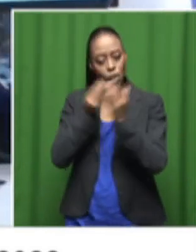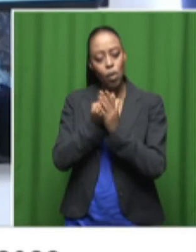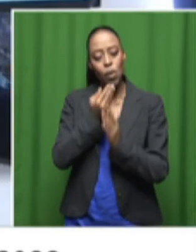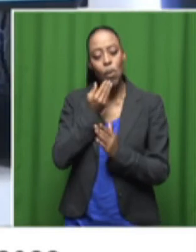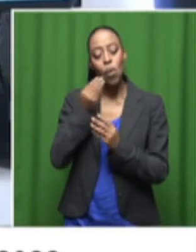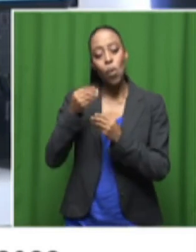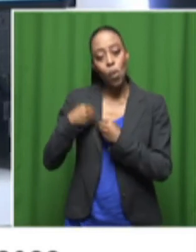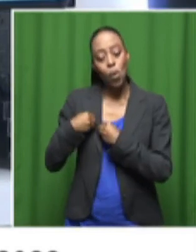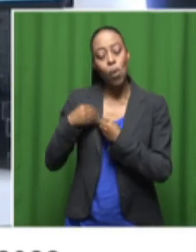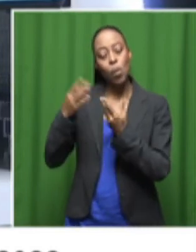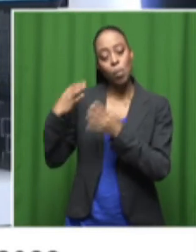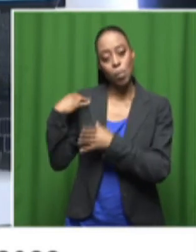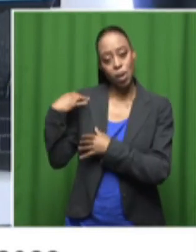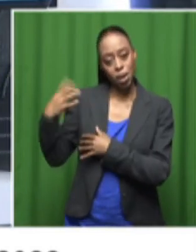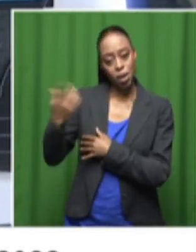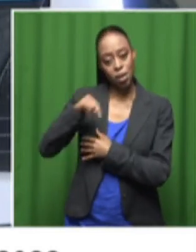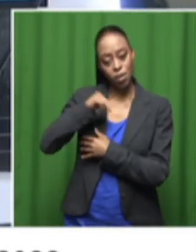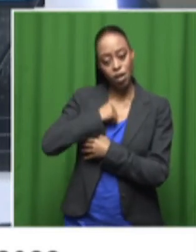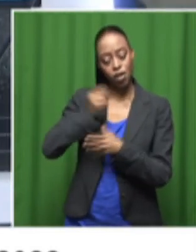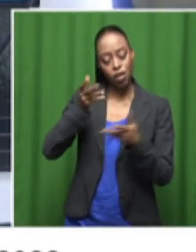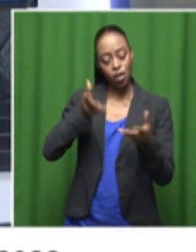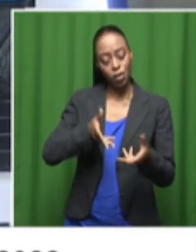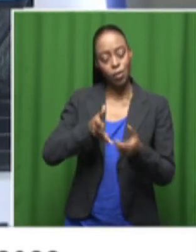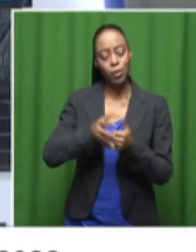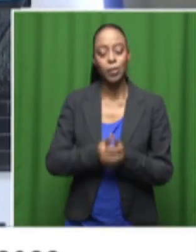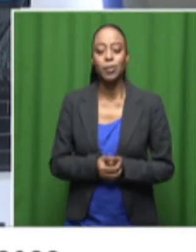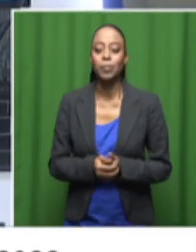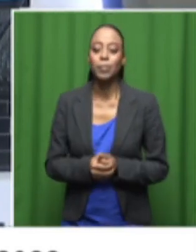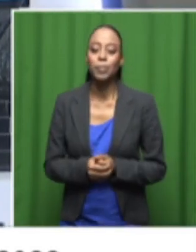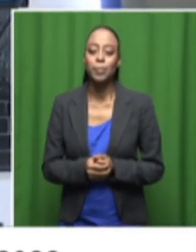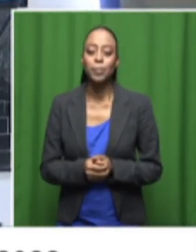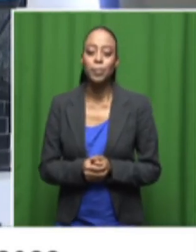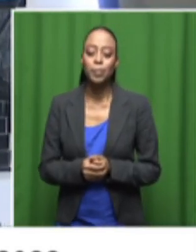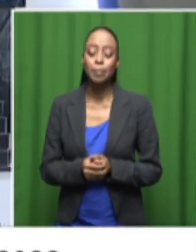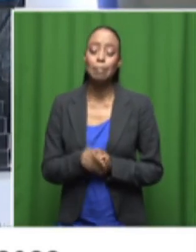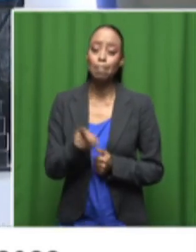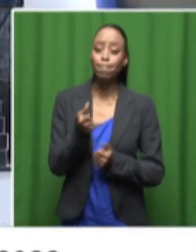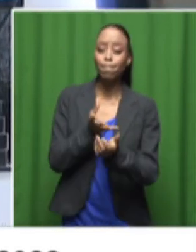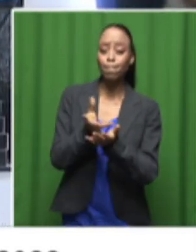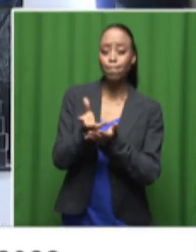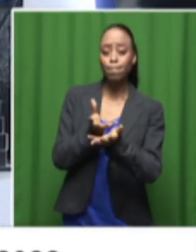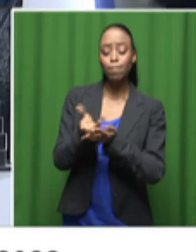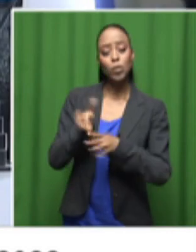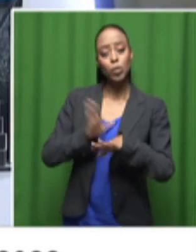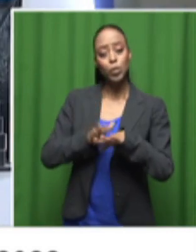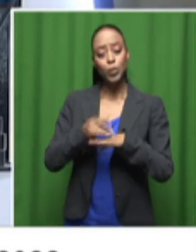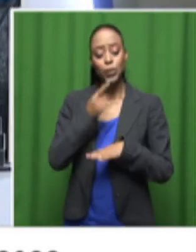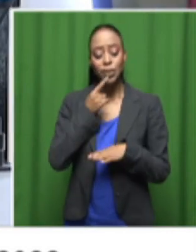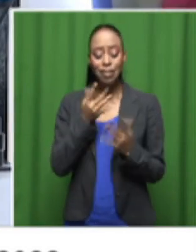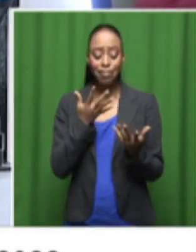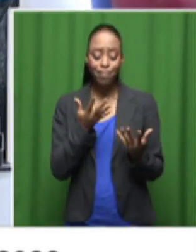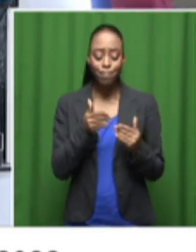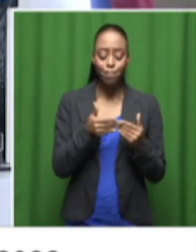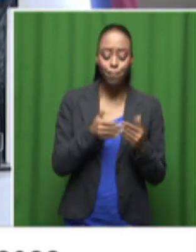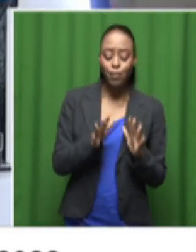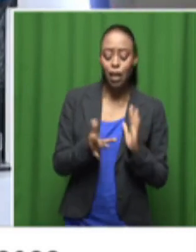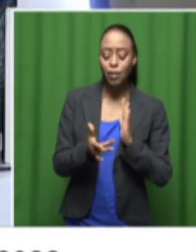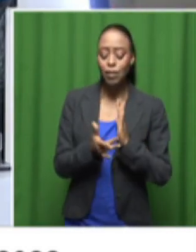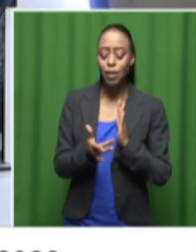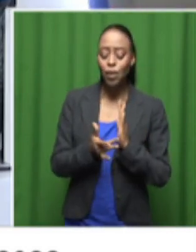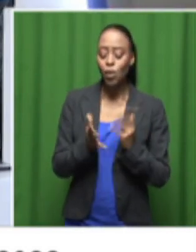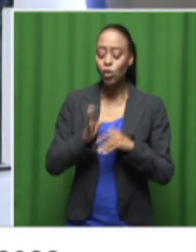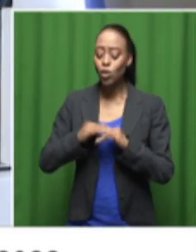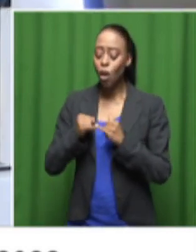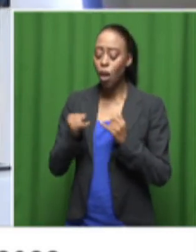own communications Minister, Khumbudzo Ntshavheni, talking about really how we start to digitize